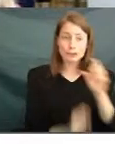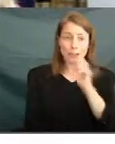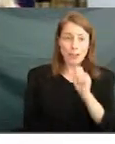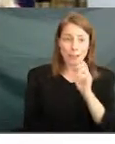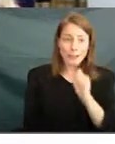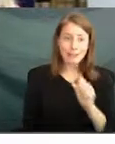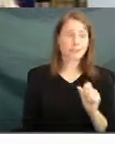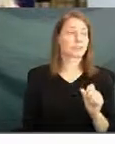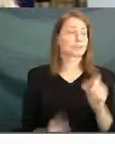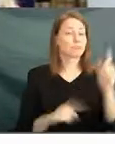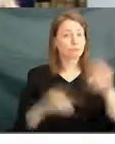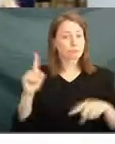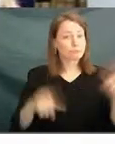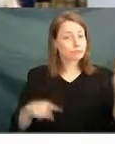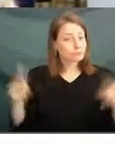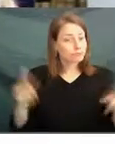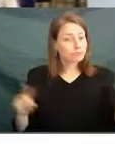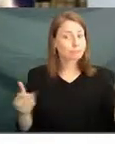make them